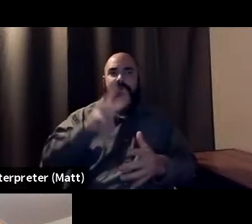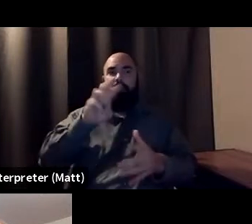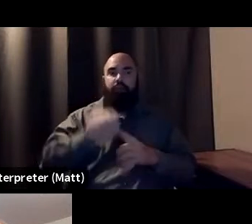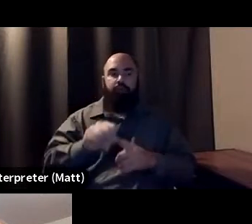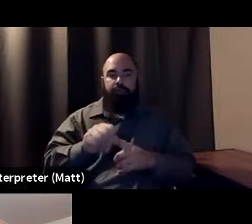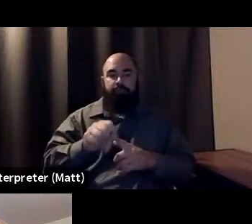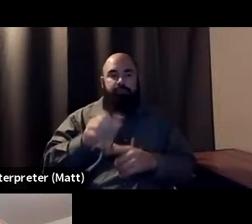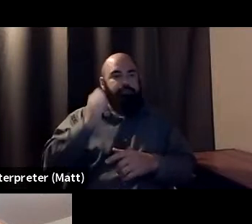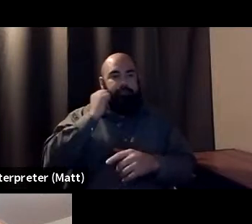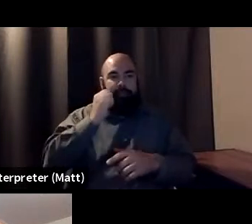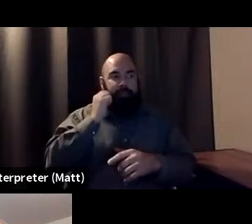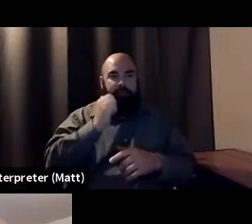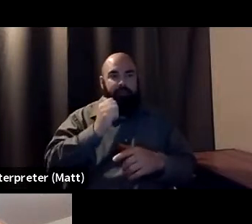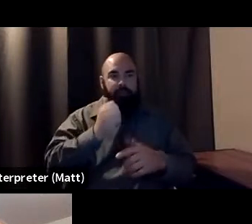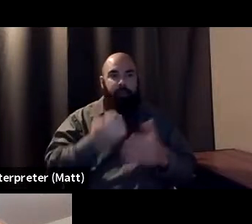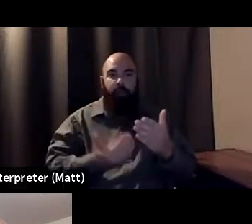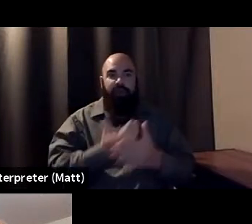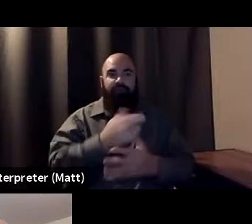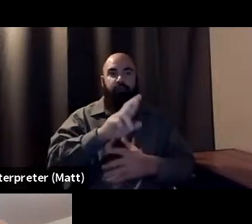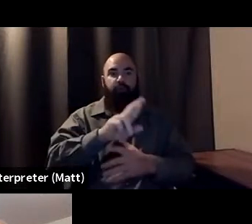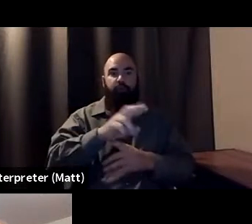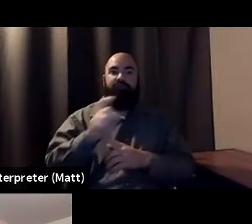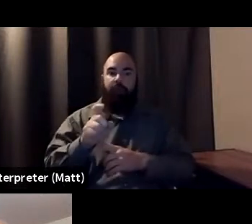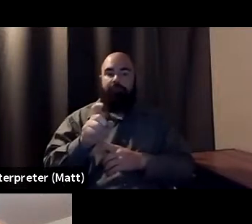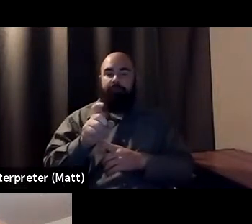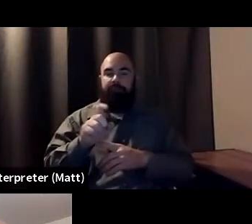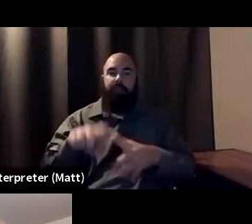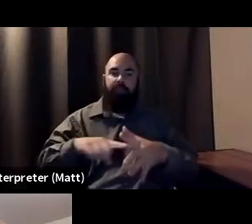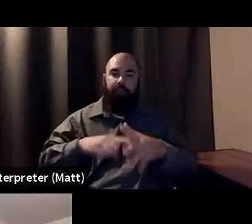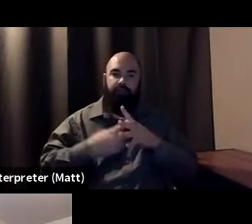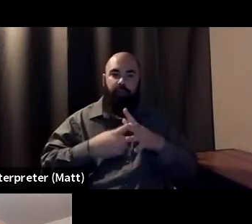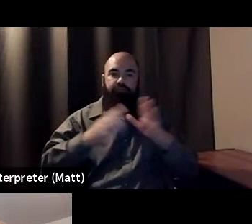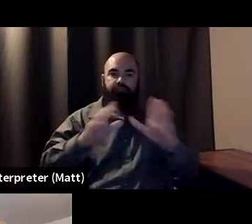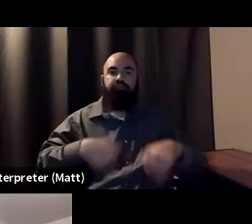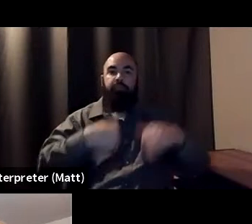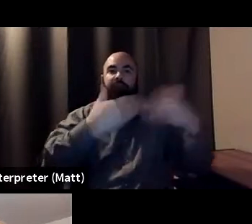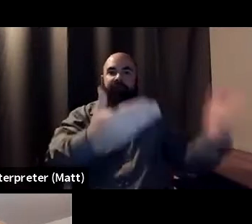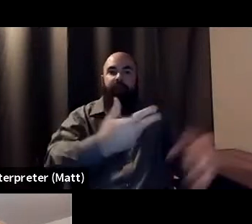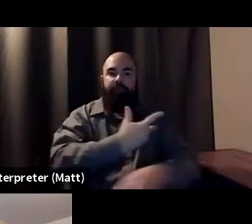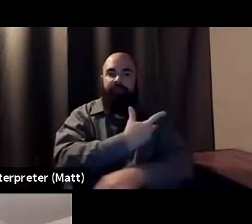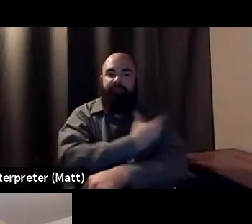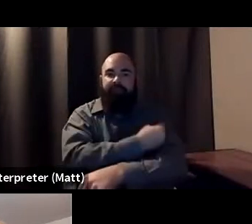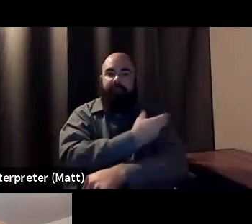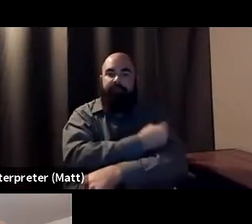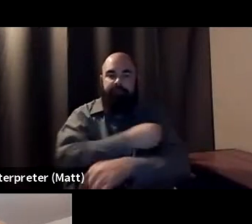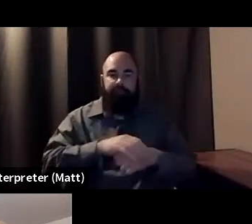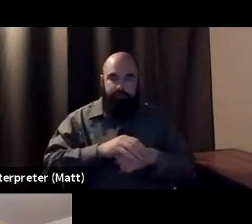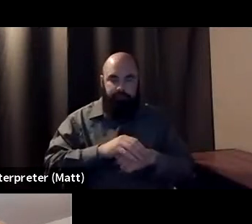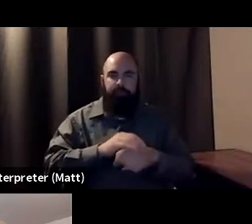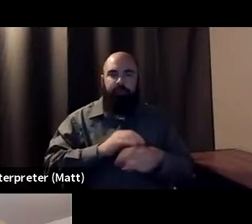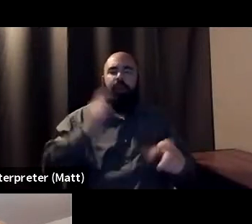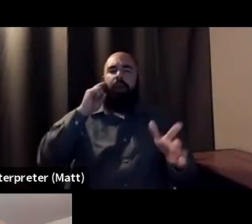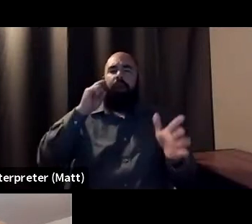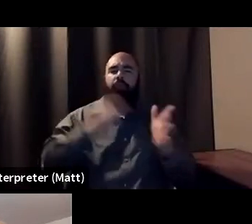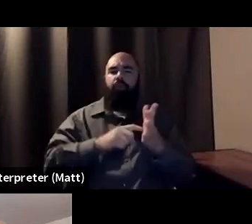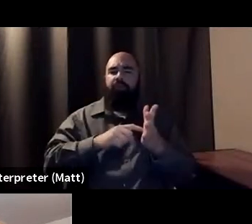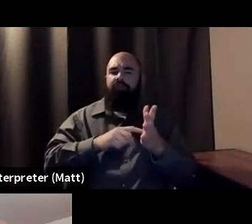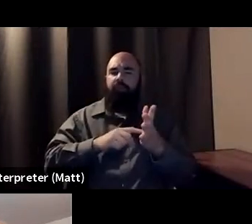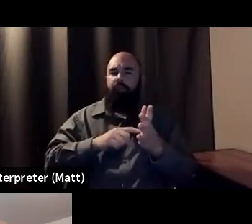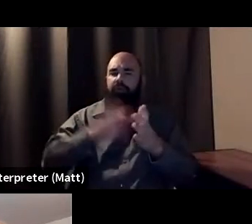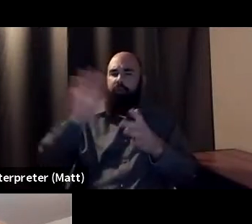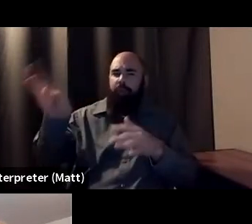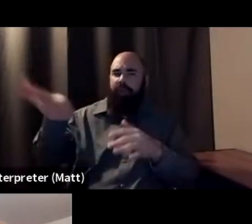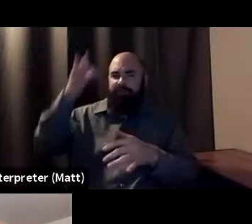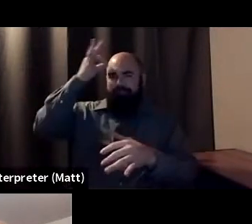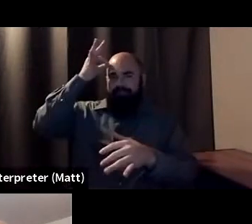pharmacy that's participating with the vaccine program. And I've come to understand that there's a difference between the federal pharmacy partners